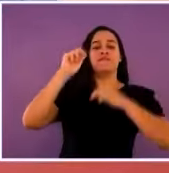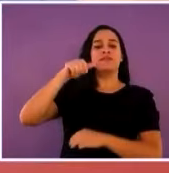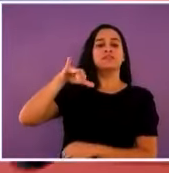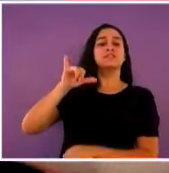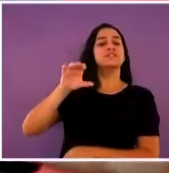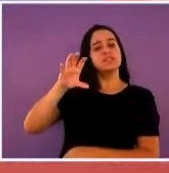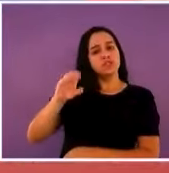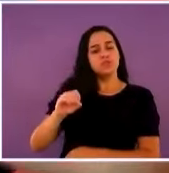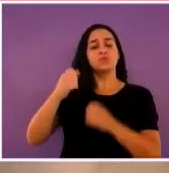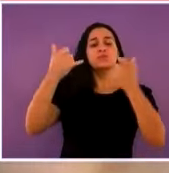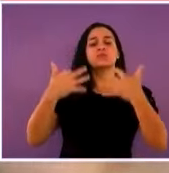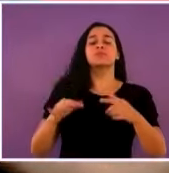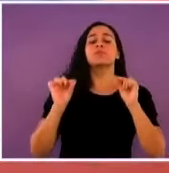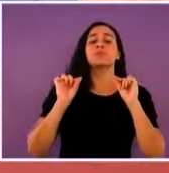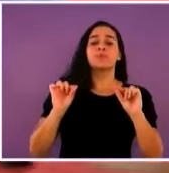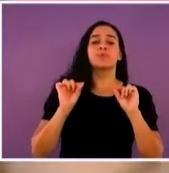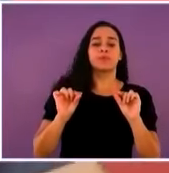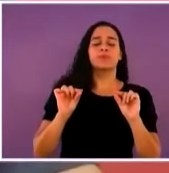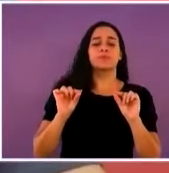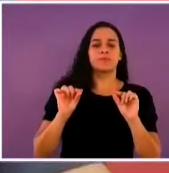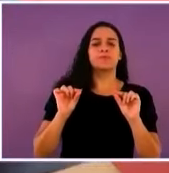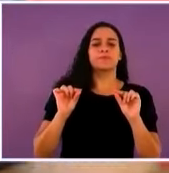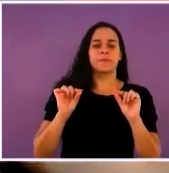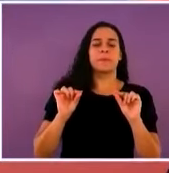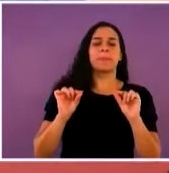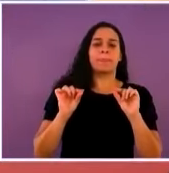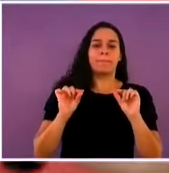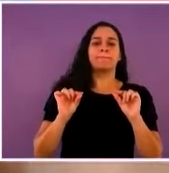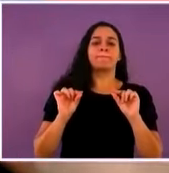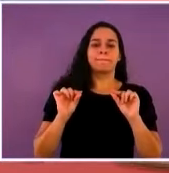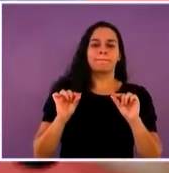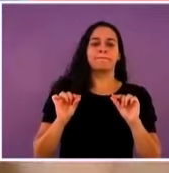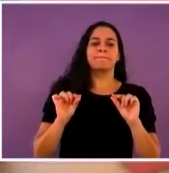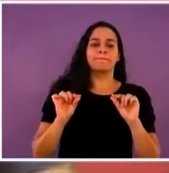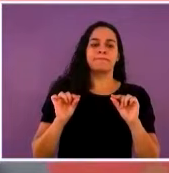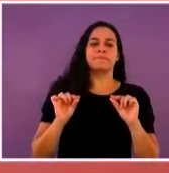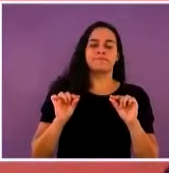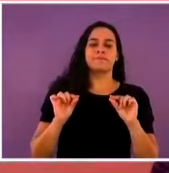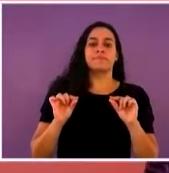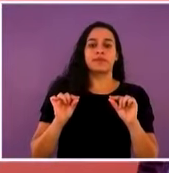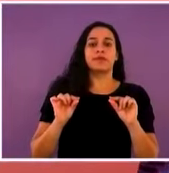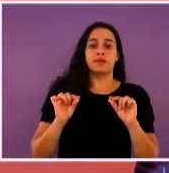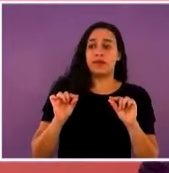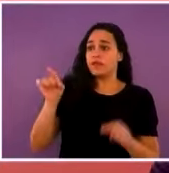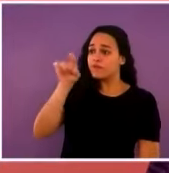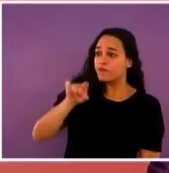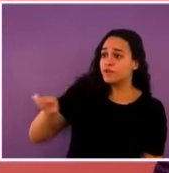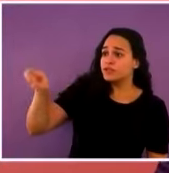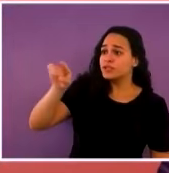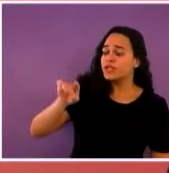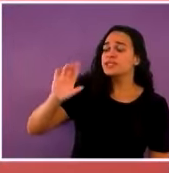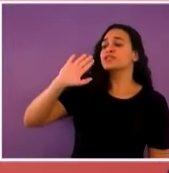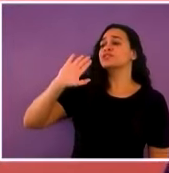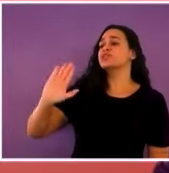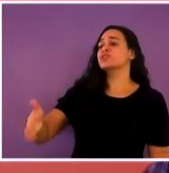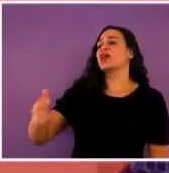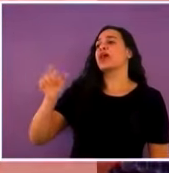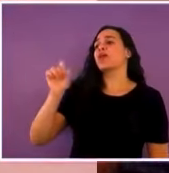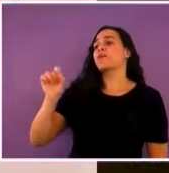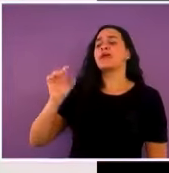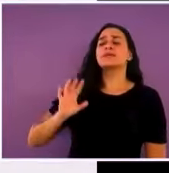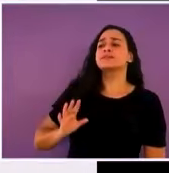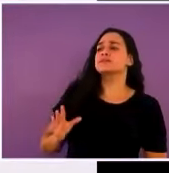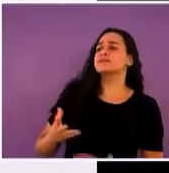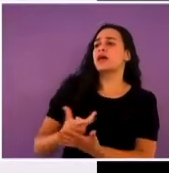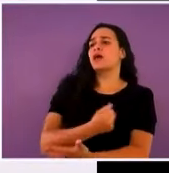diz. They are justified by the grace of God. Eles são justificados pela graça de